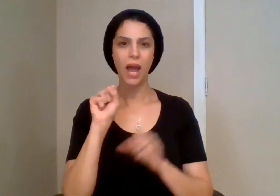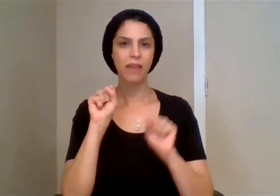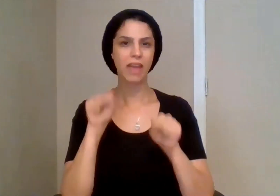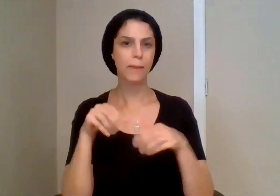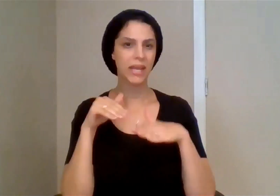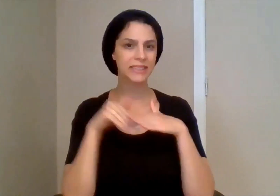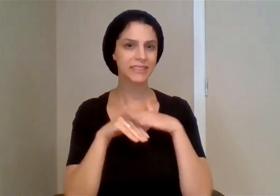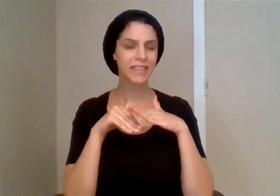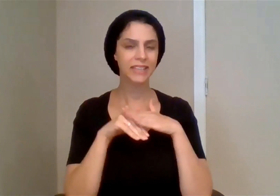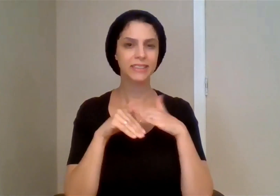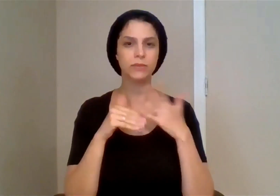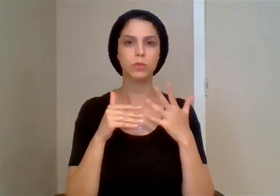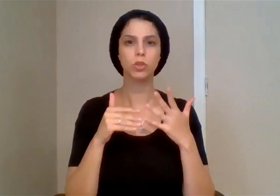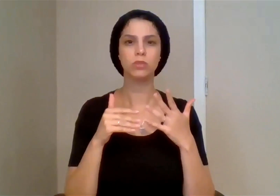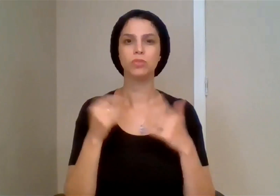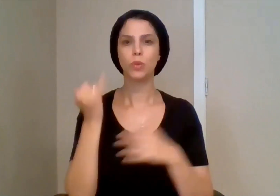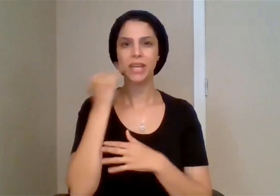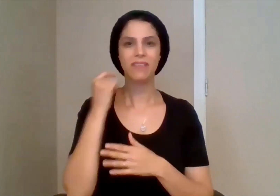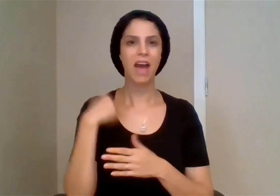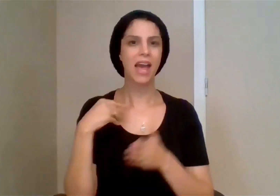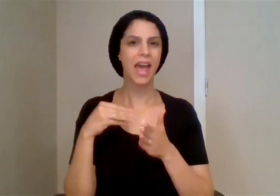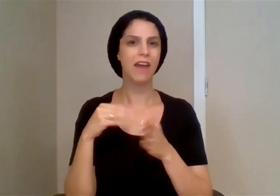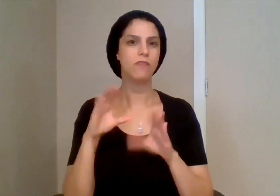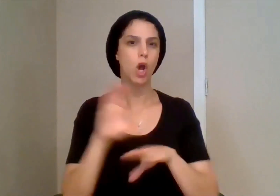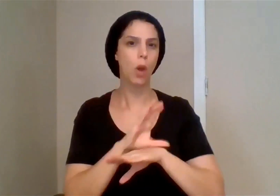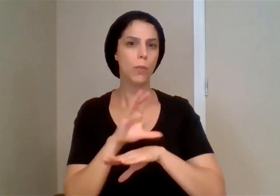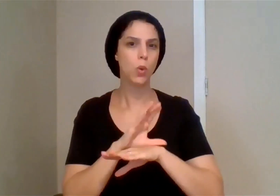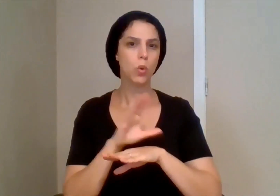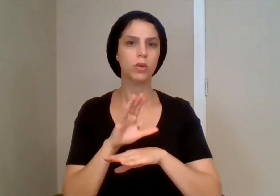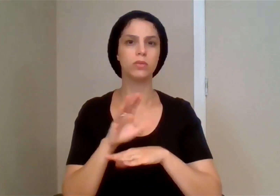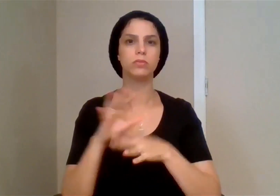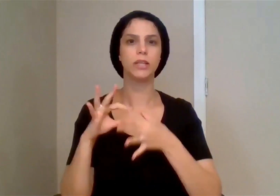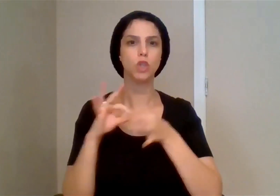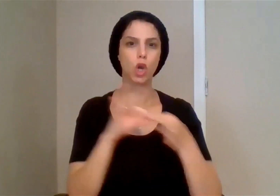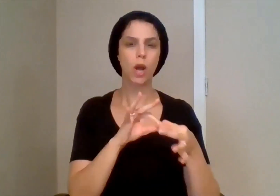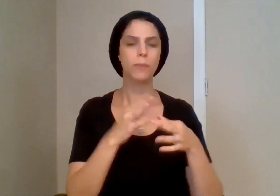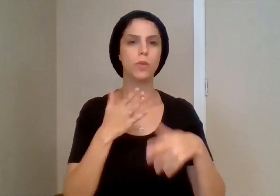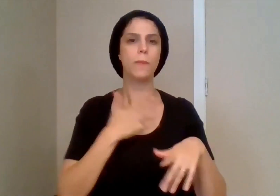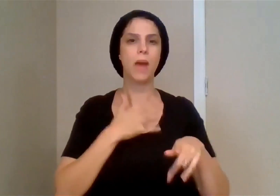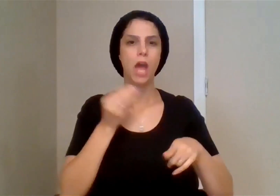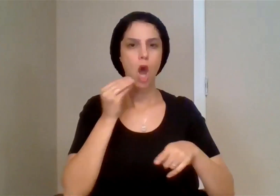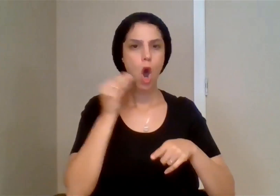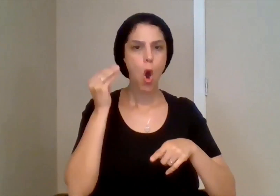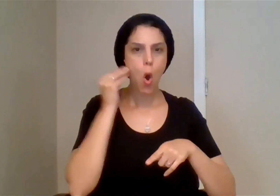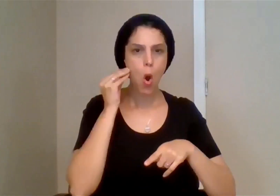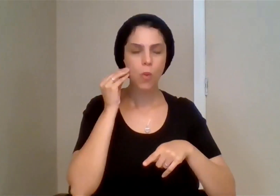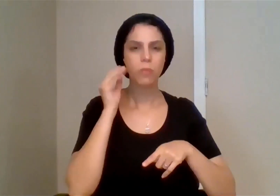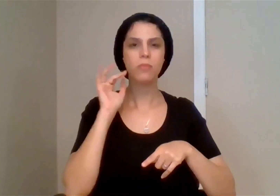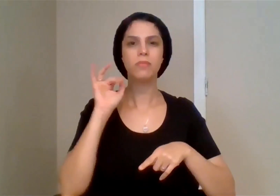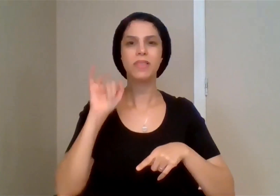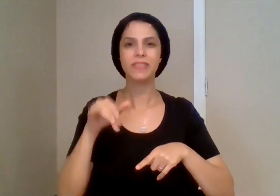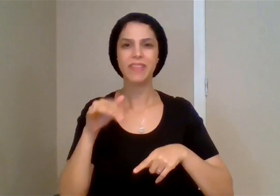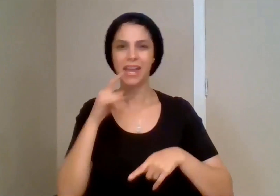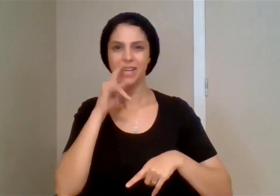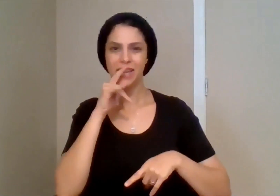any device. So if I have a computer that's hooked up to a printer at my home, that child can come in, log into